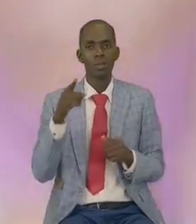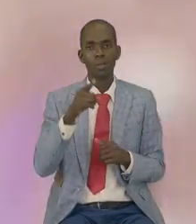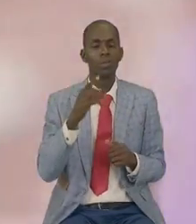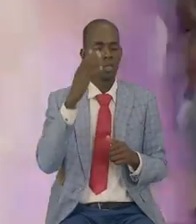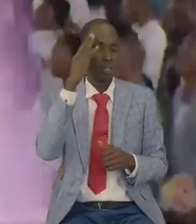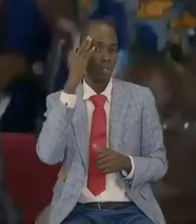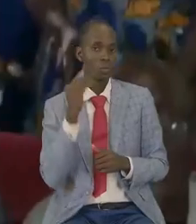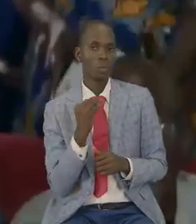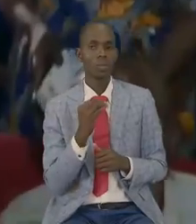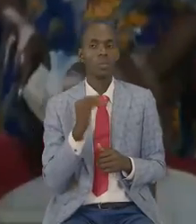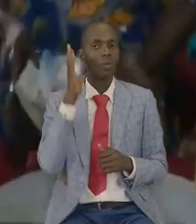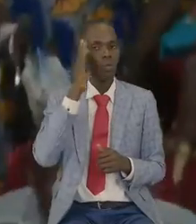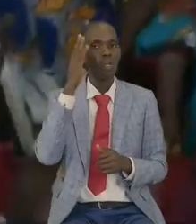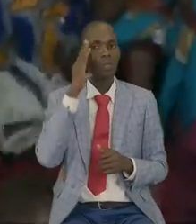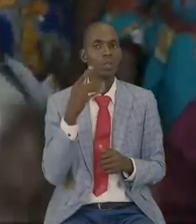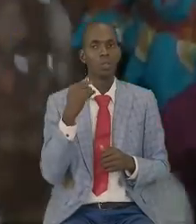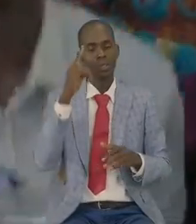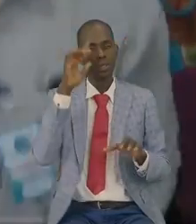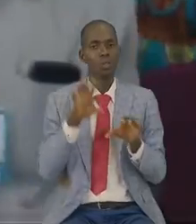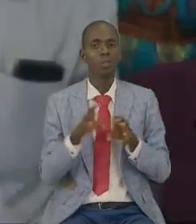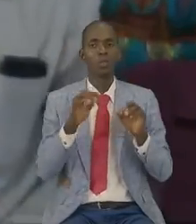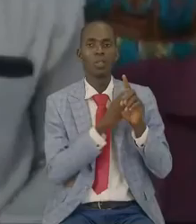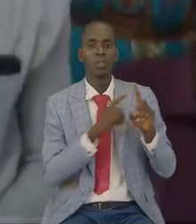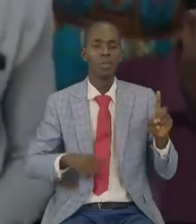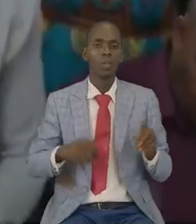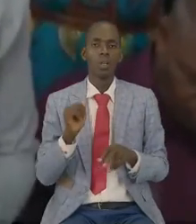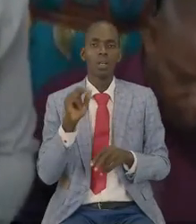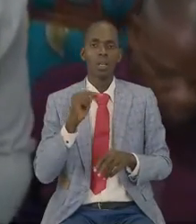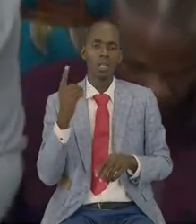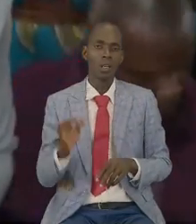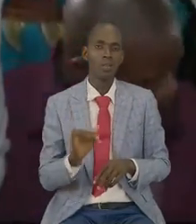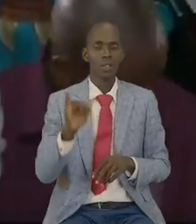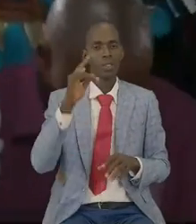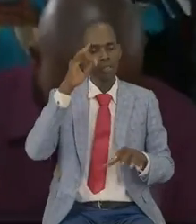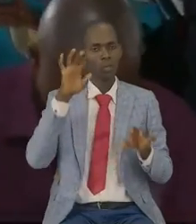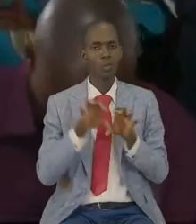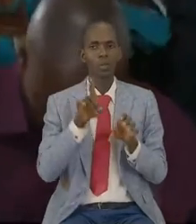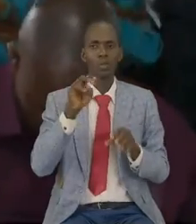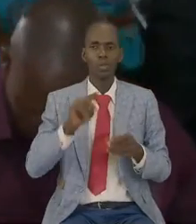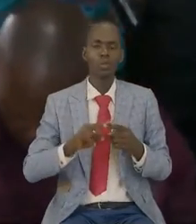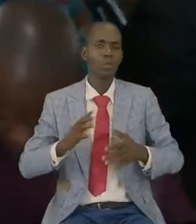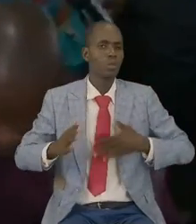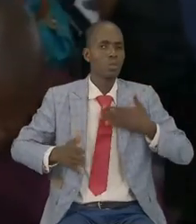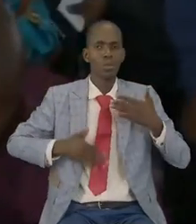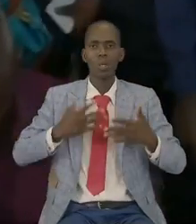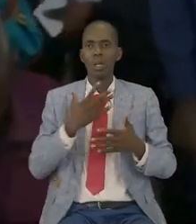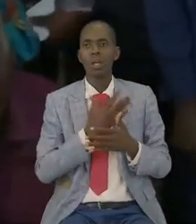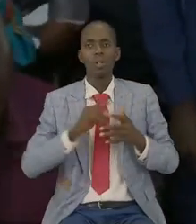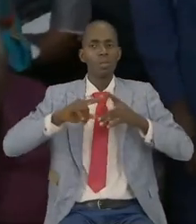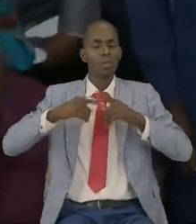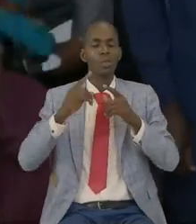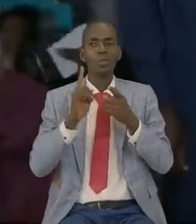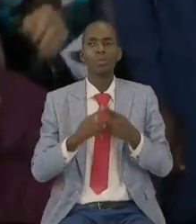the covenant of the Lord, an everlasting covenant. You ought to rejoice and you ought to raise your voice to the